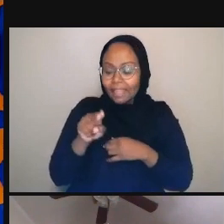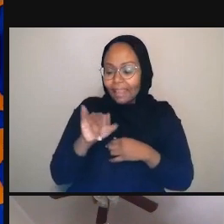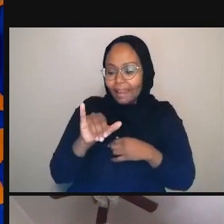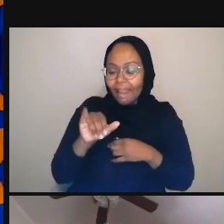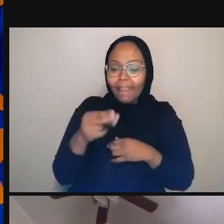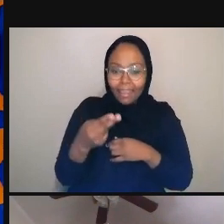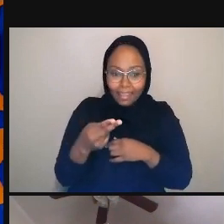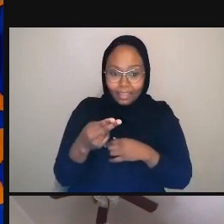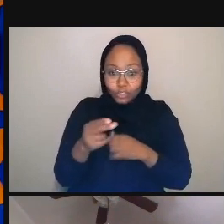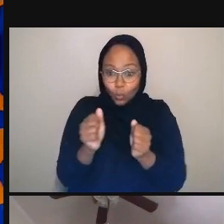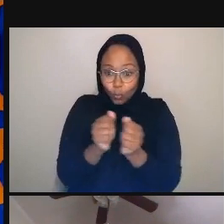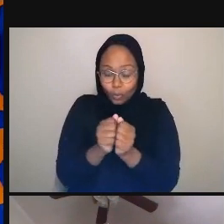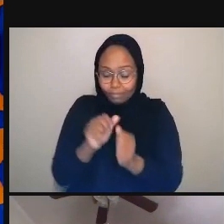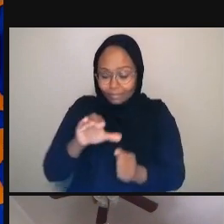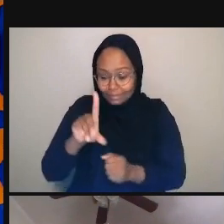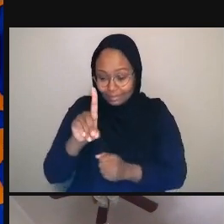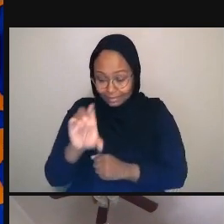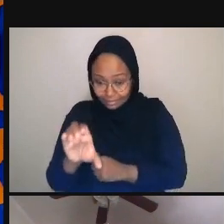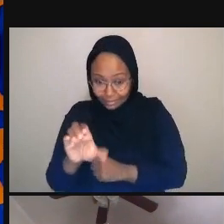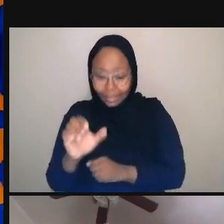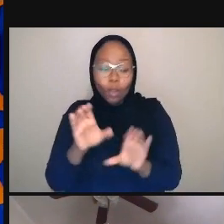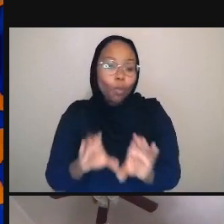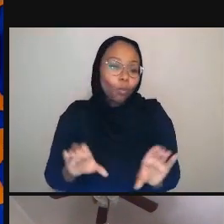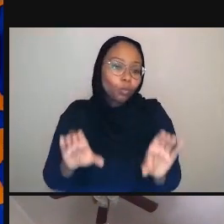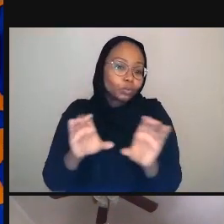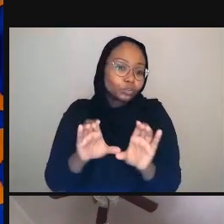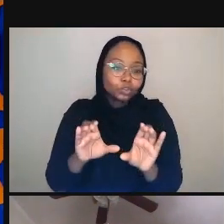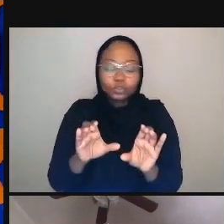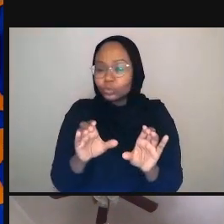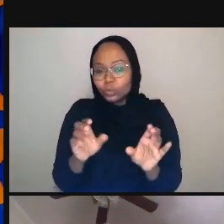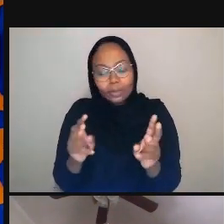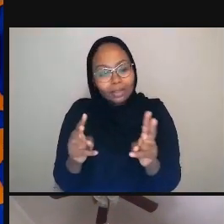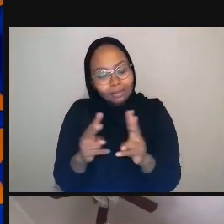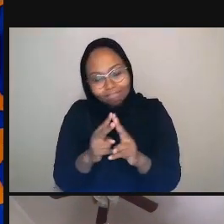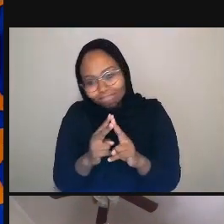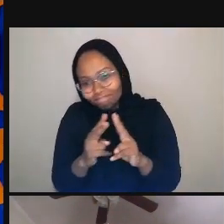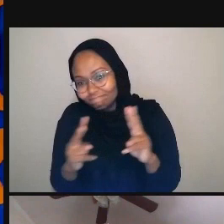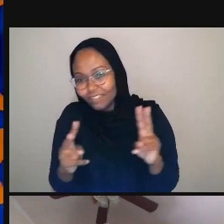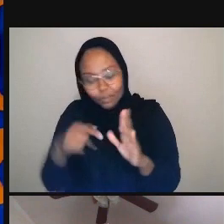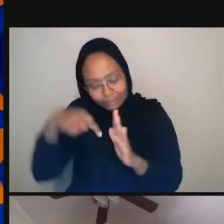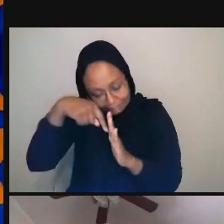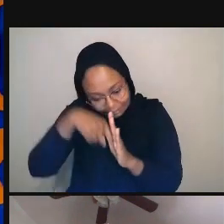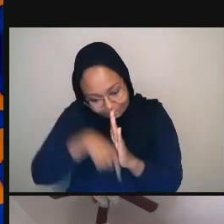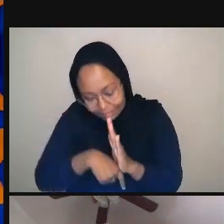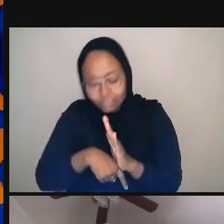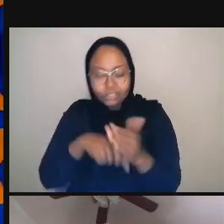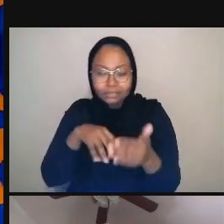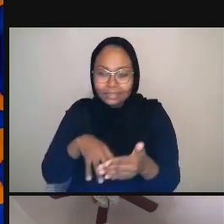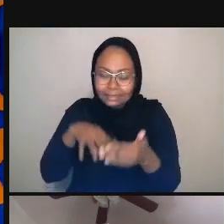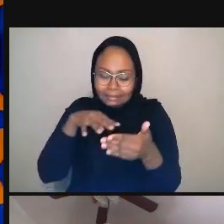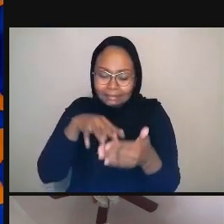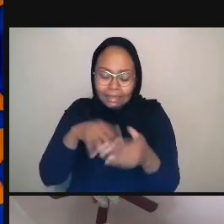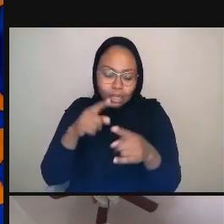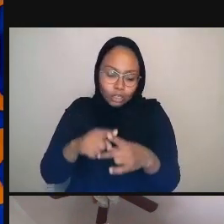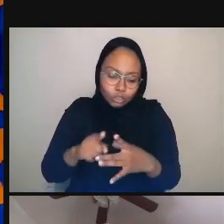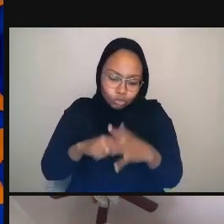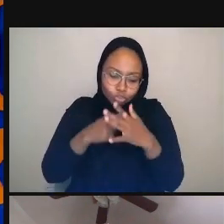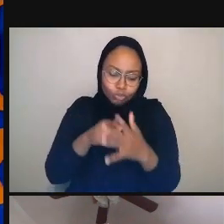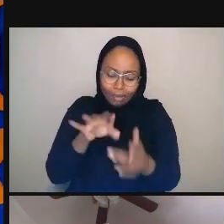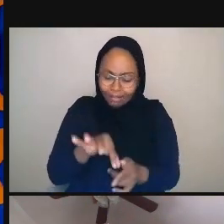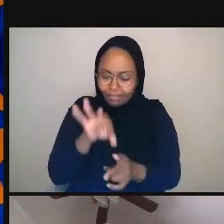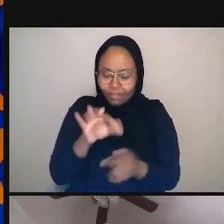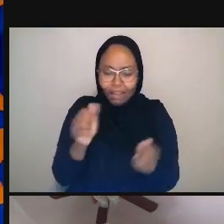with the CDC, we're doing a very extensive cohort study to try and find what the underlying